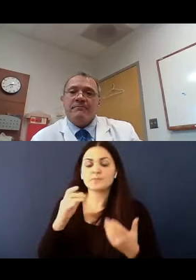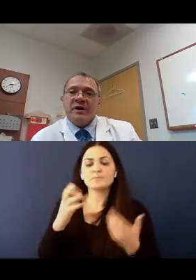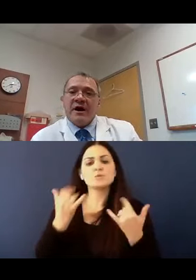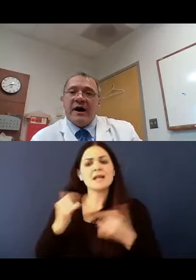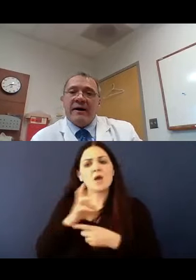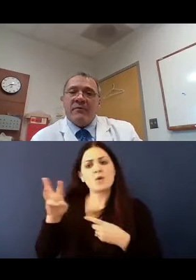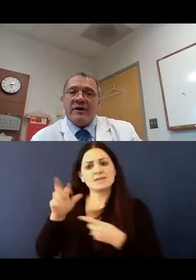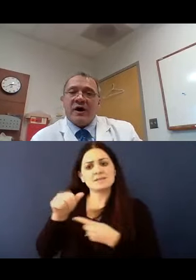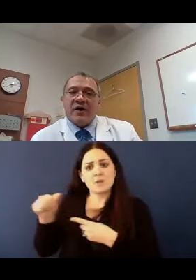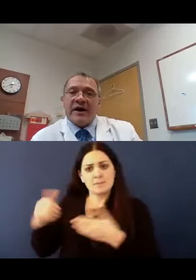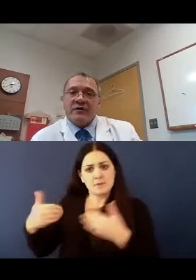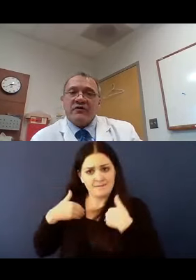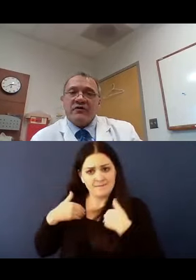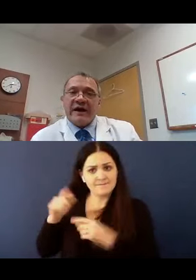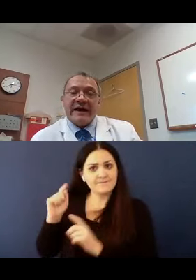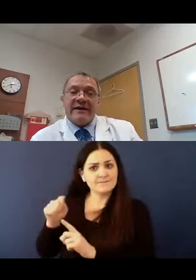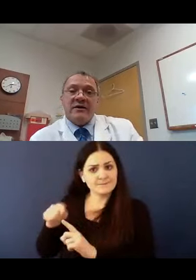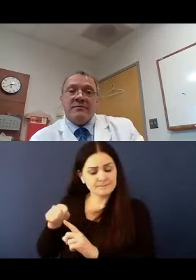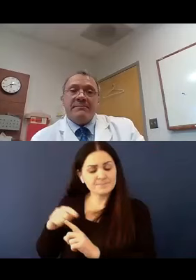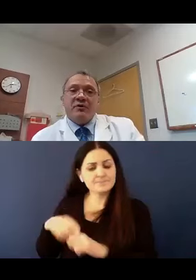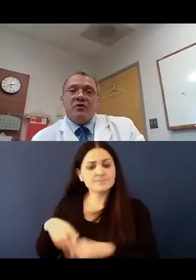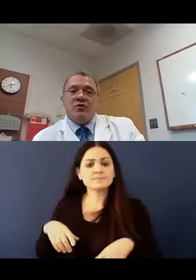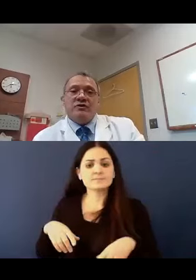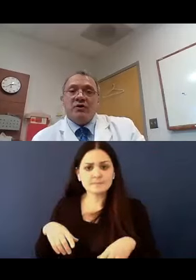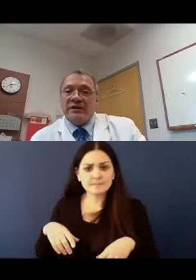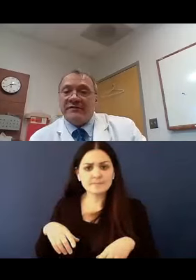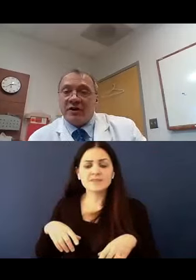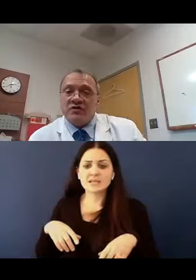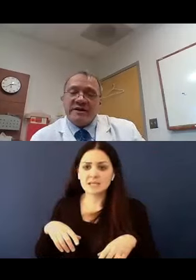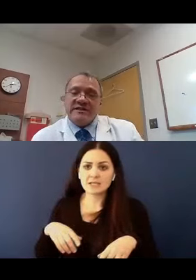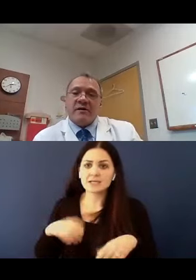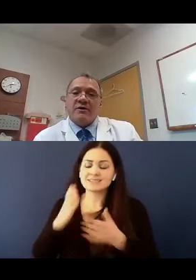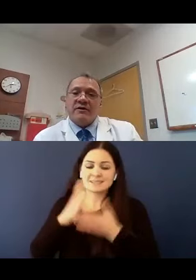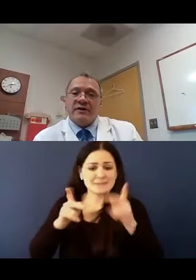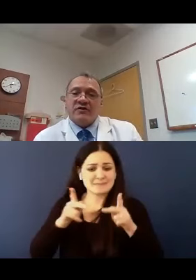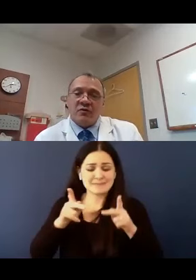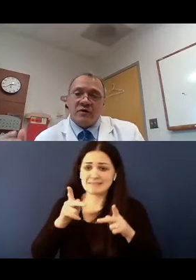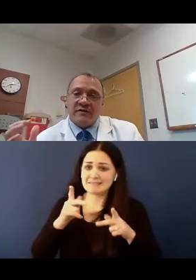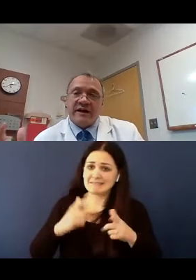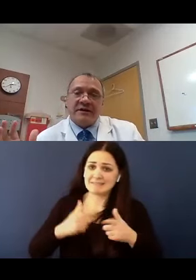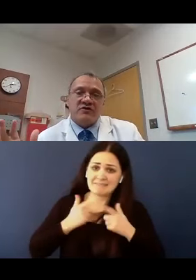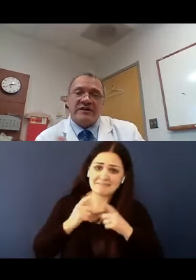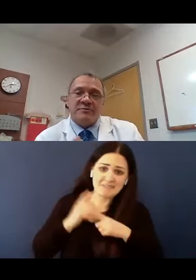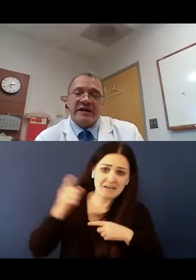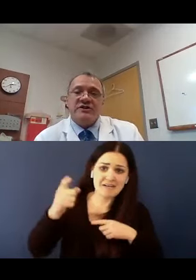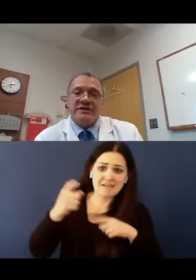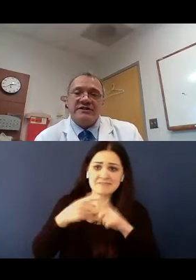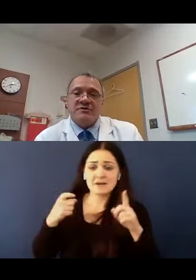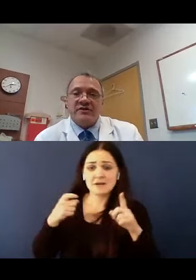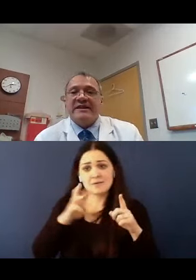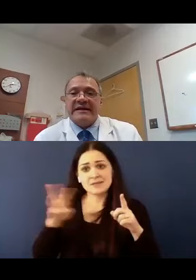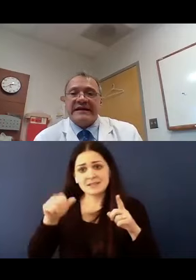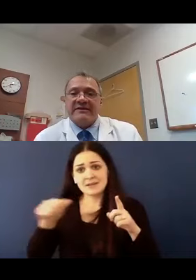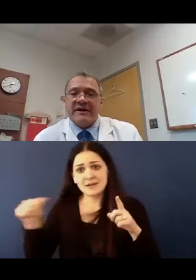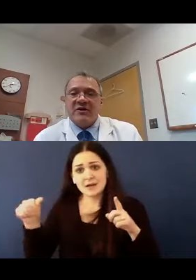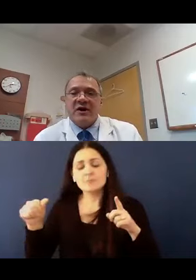Arbor. There are efforts and people who don't live close to West Ann Arbor. We're developing a transportation system